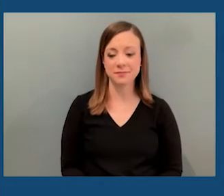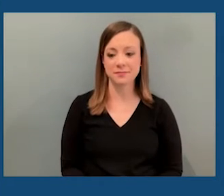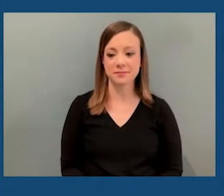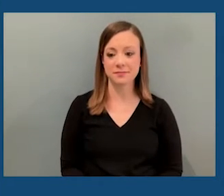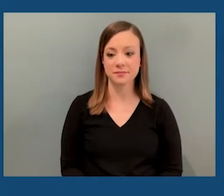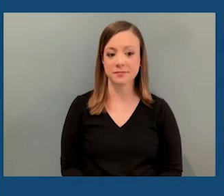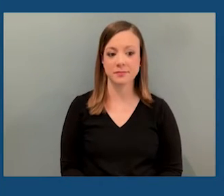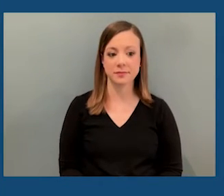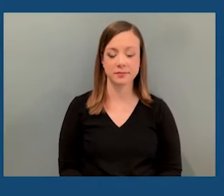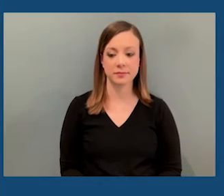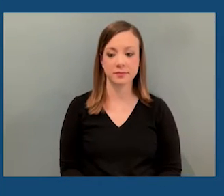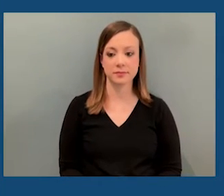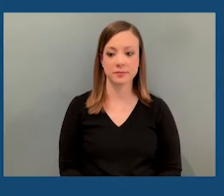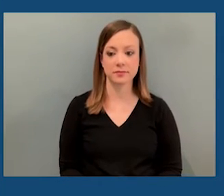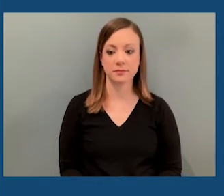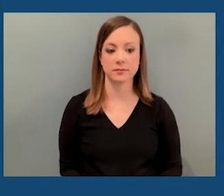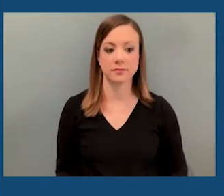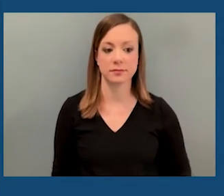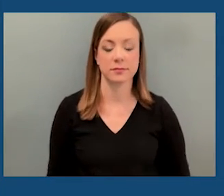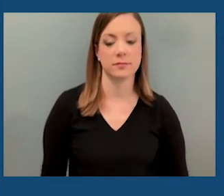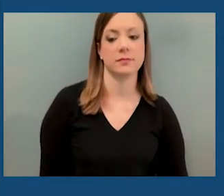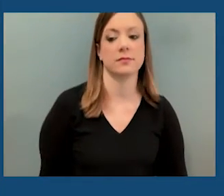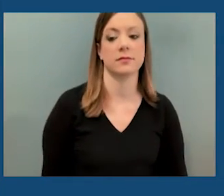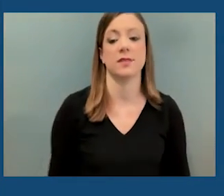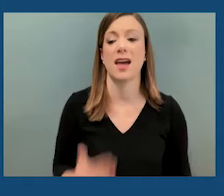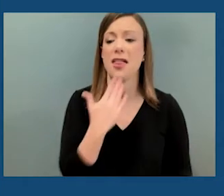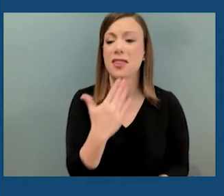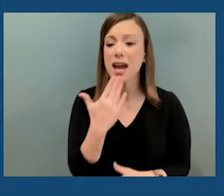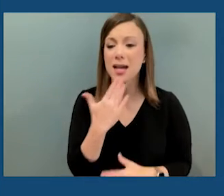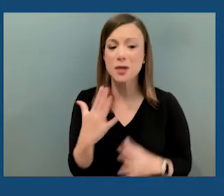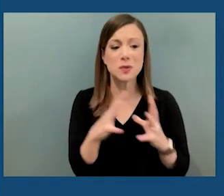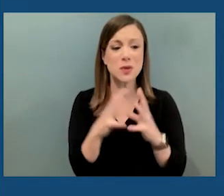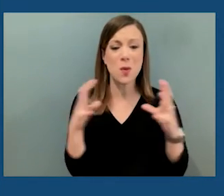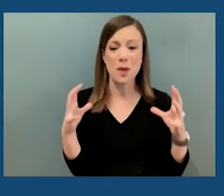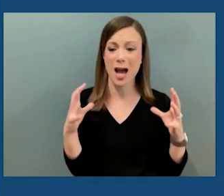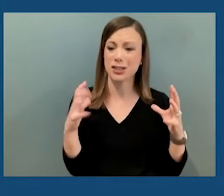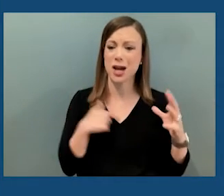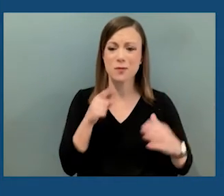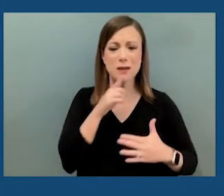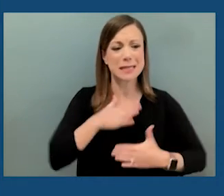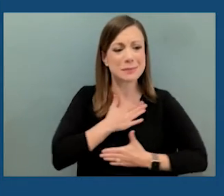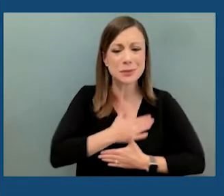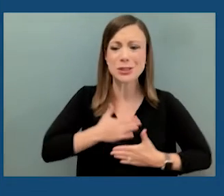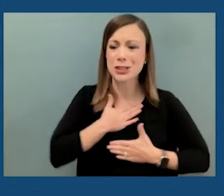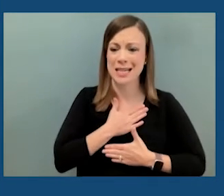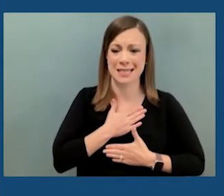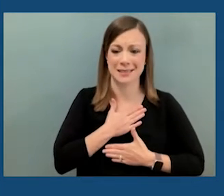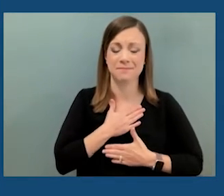Thank you so much. Appreciate it.